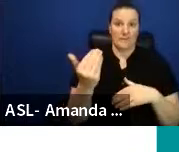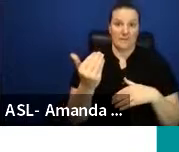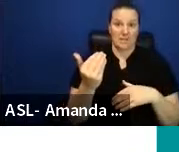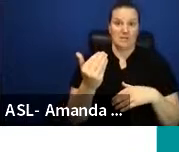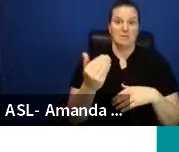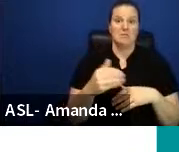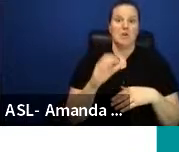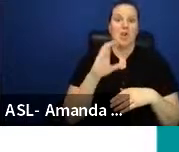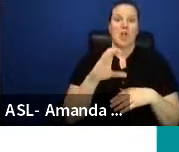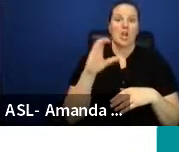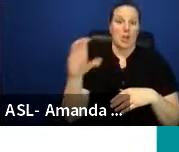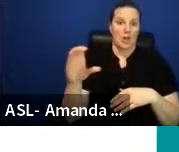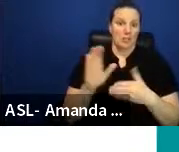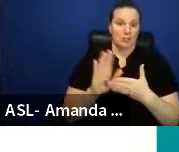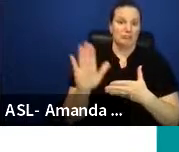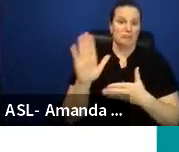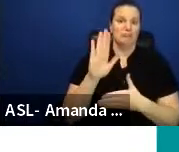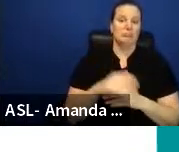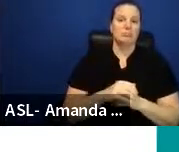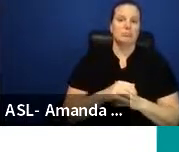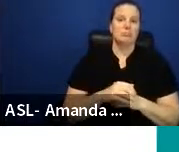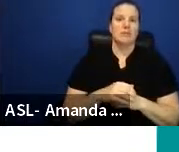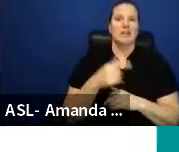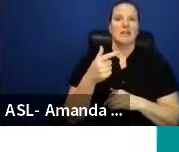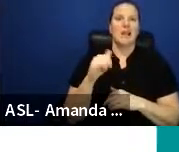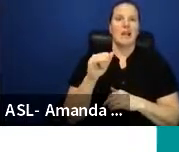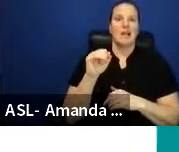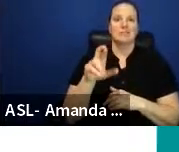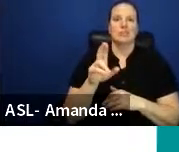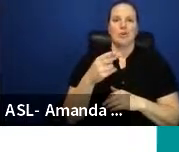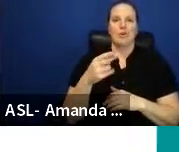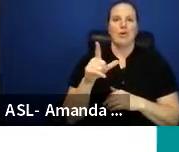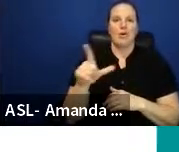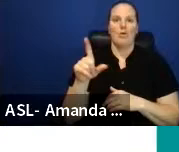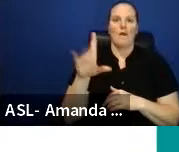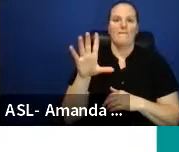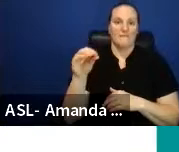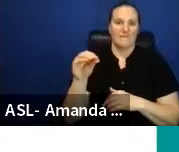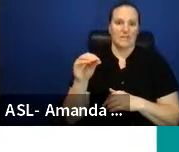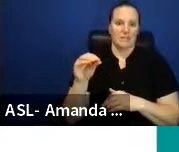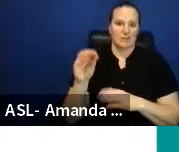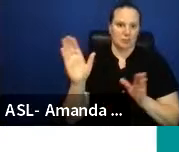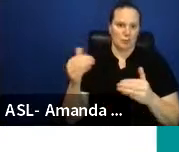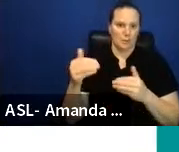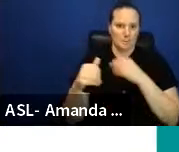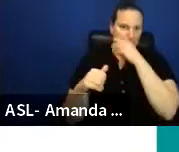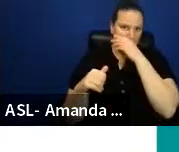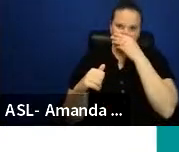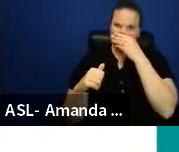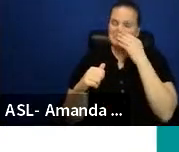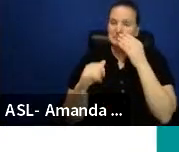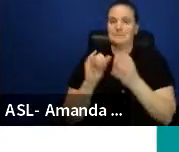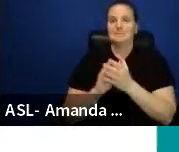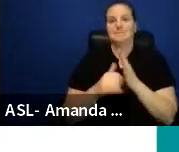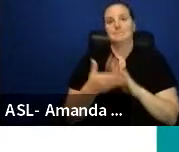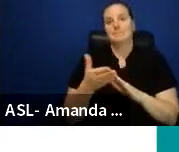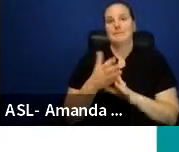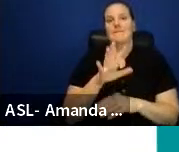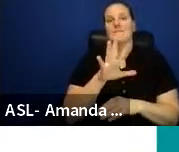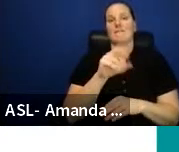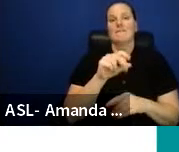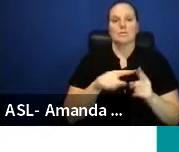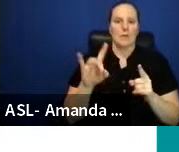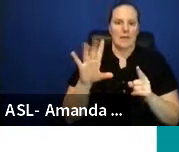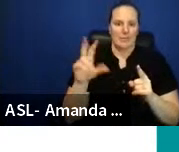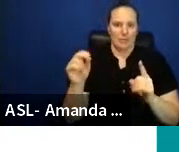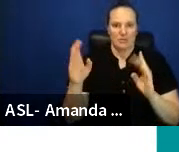at Clark College. That's Geyser Hall, room 150. And that will run from 5:30 to